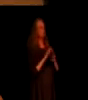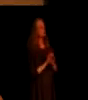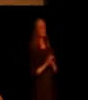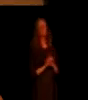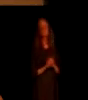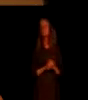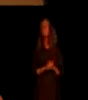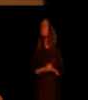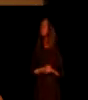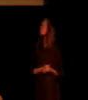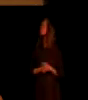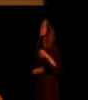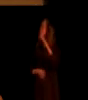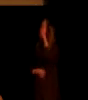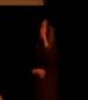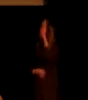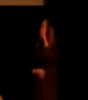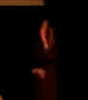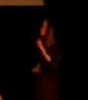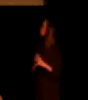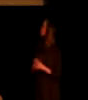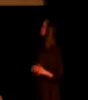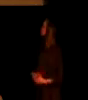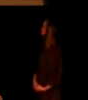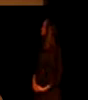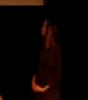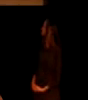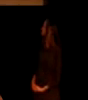more. Now